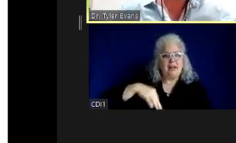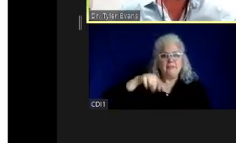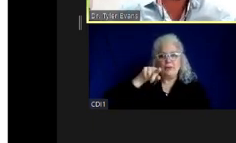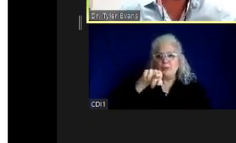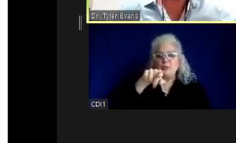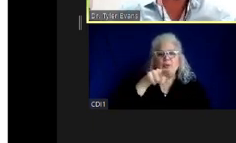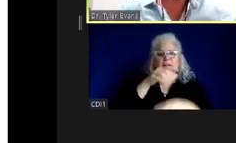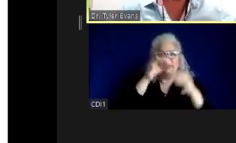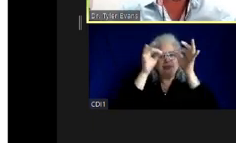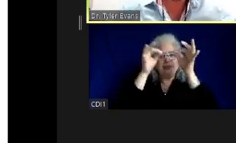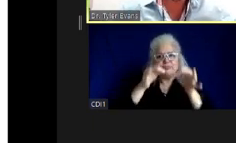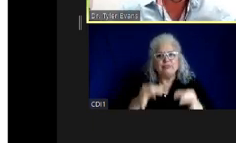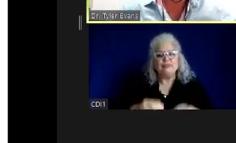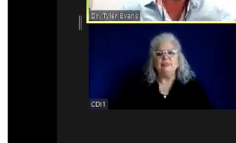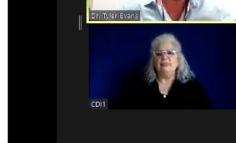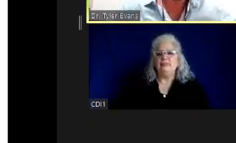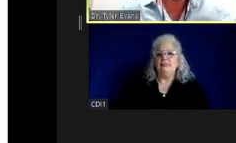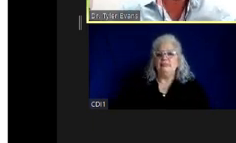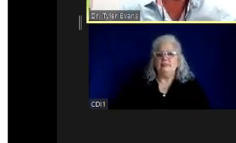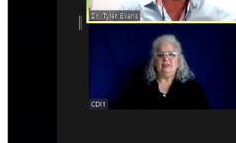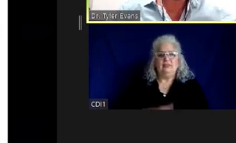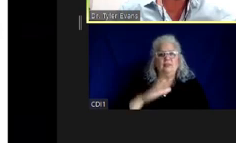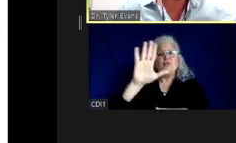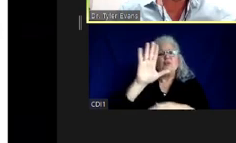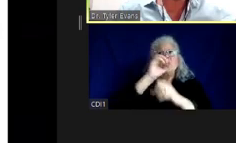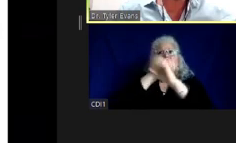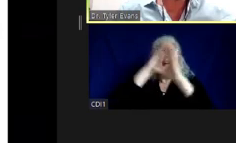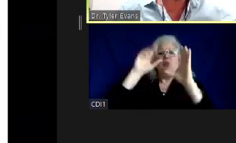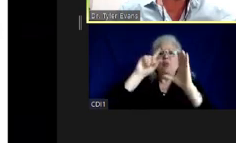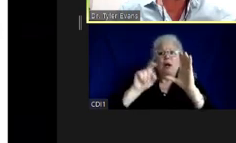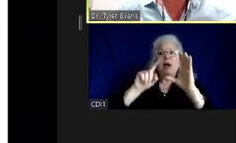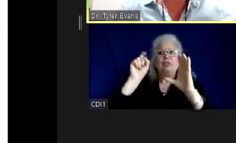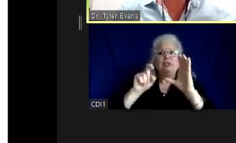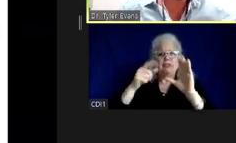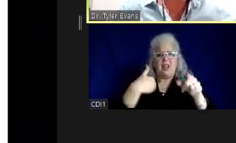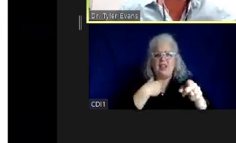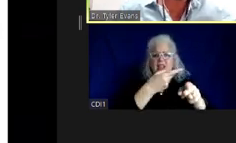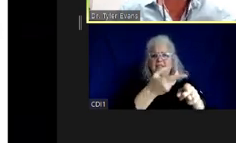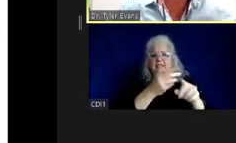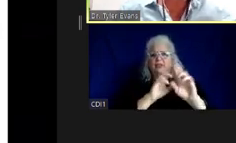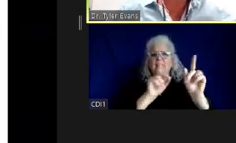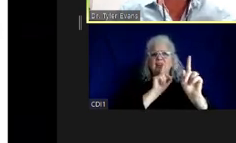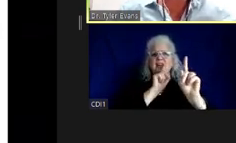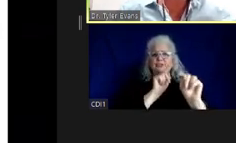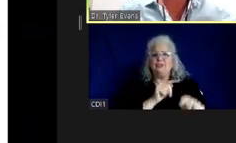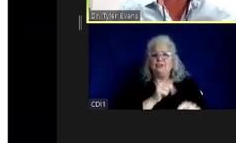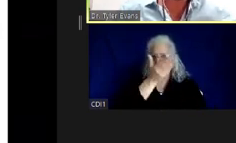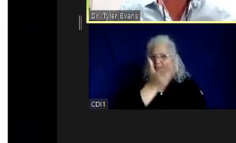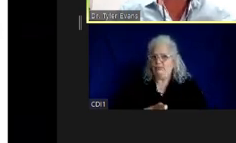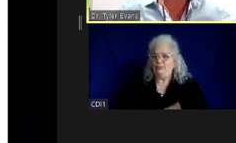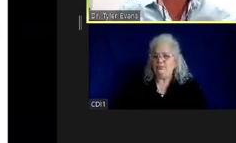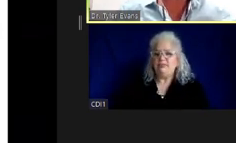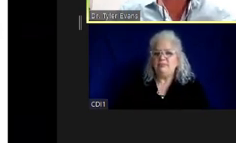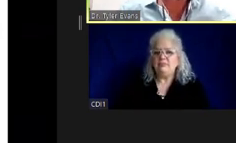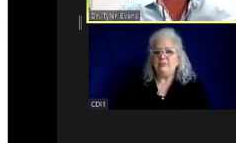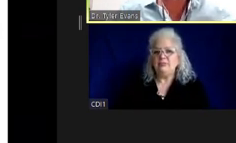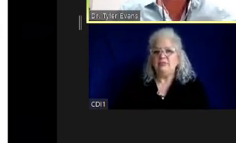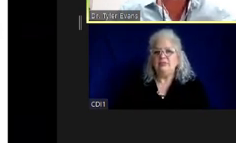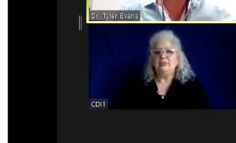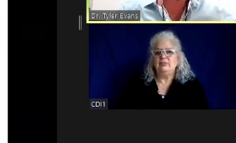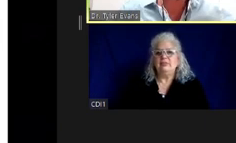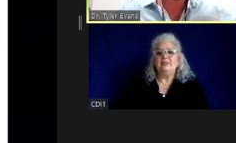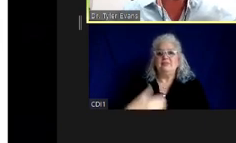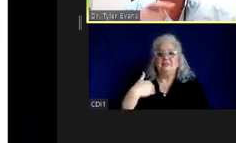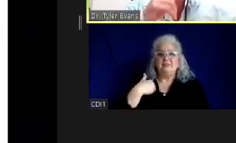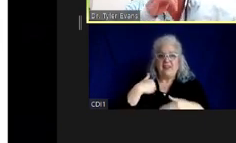field some of these questions. And there's a form now which is great. It's called the vaccine